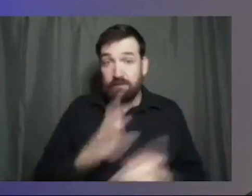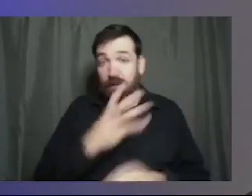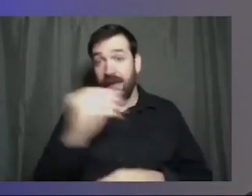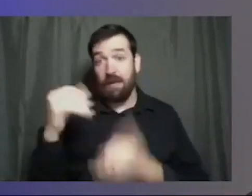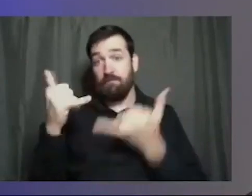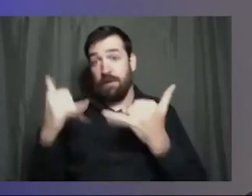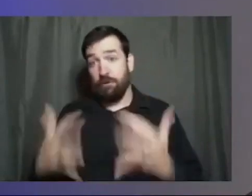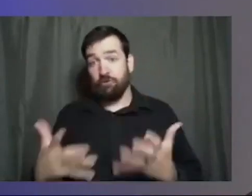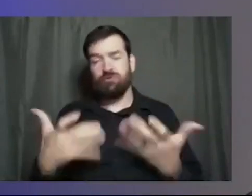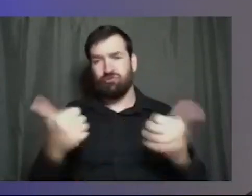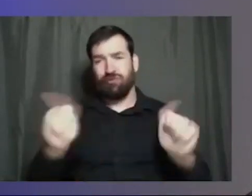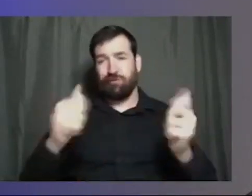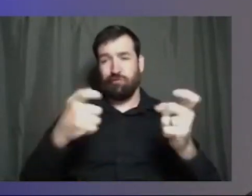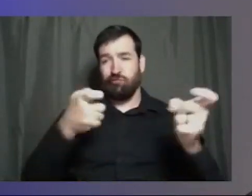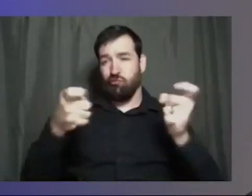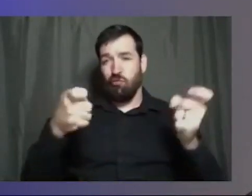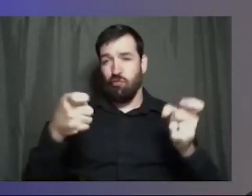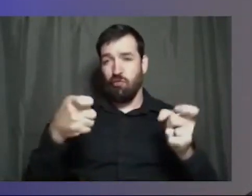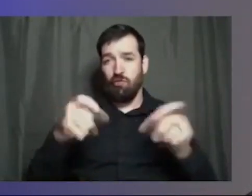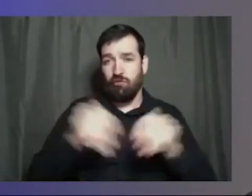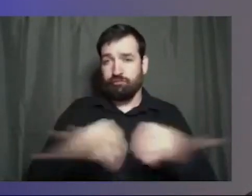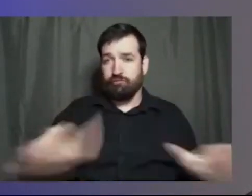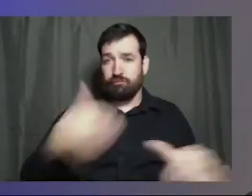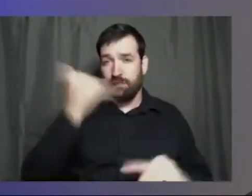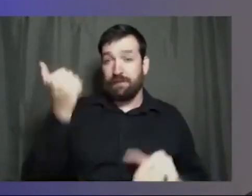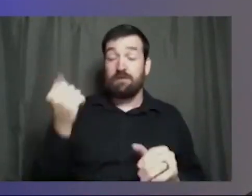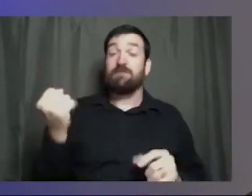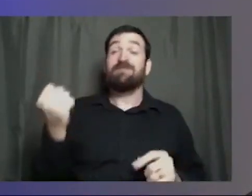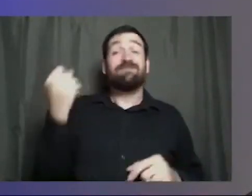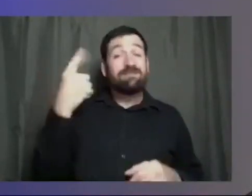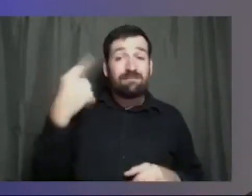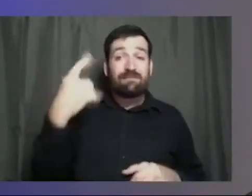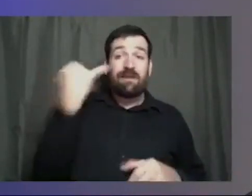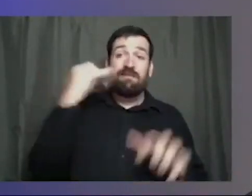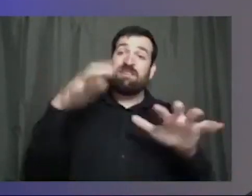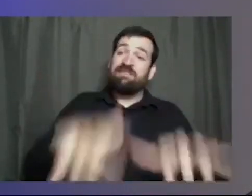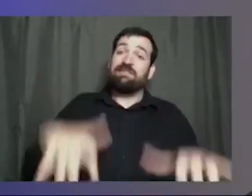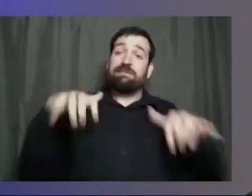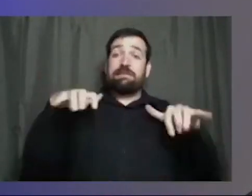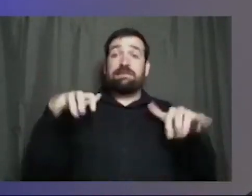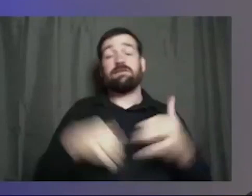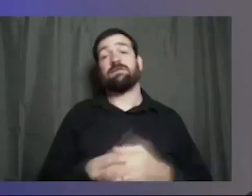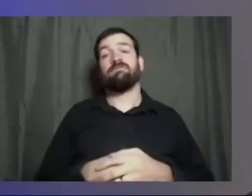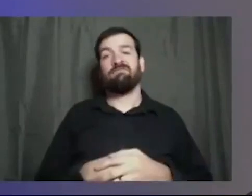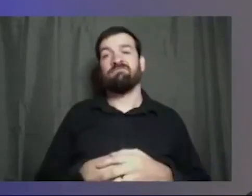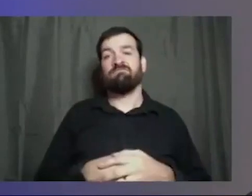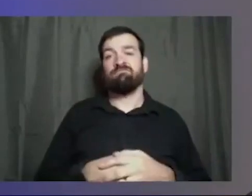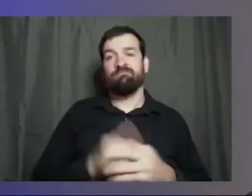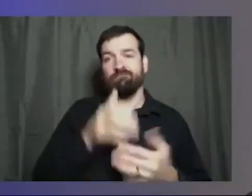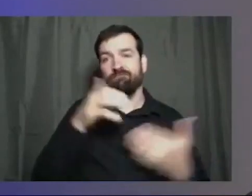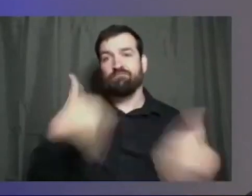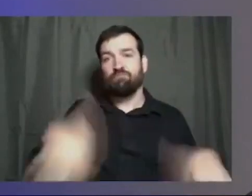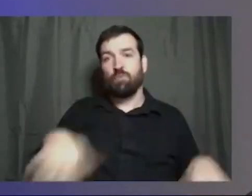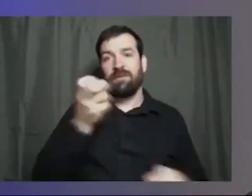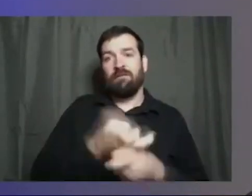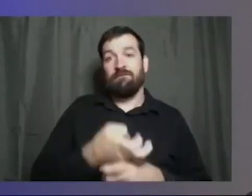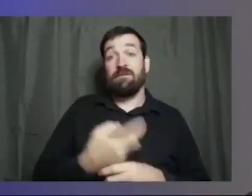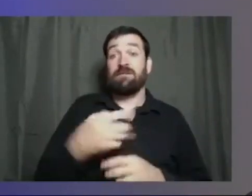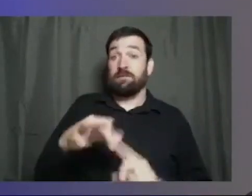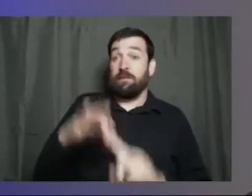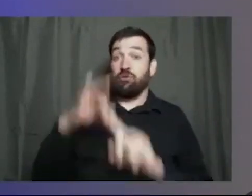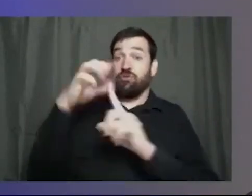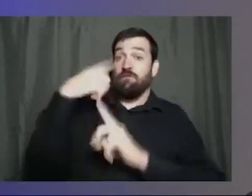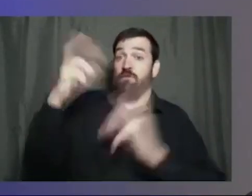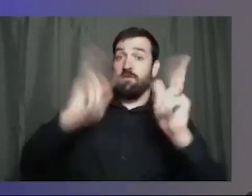those situations. Of course, when you get a crowd together, it's going to be very difficult, particularly for those unvaccinated. So we'll continue